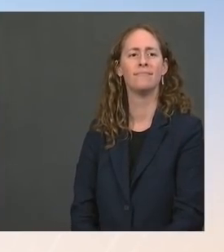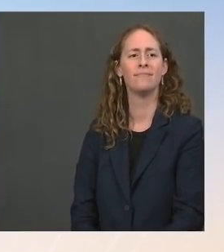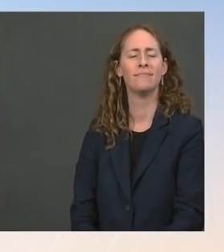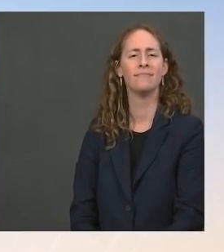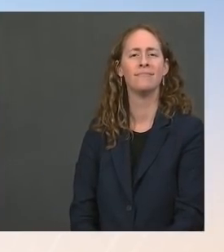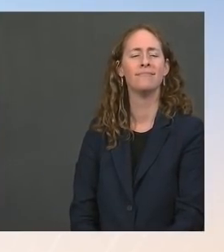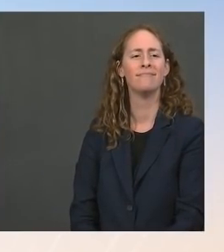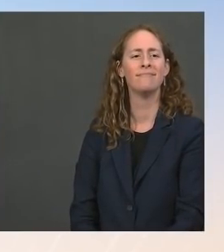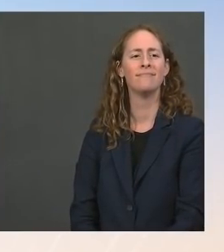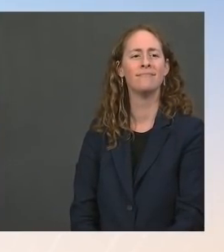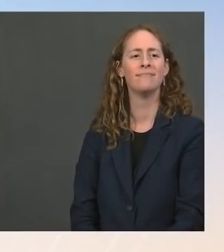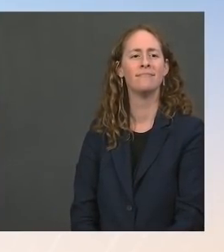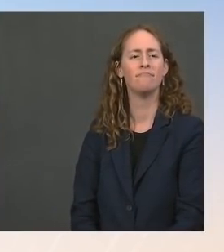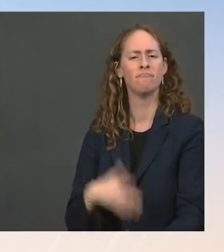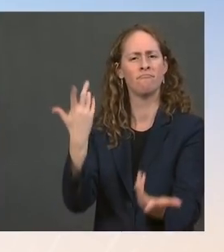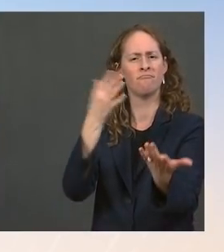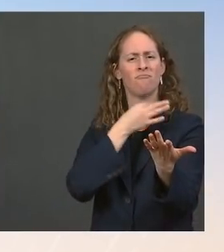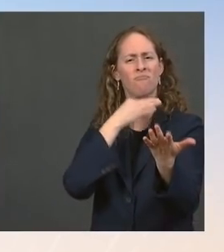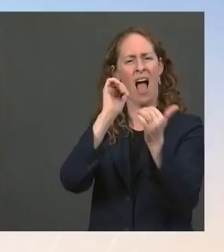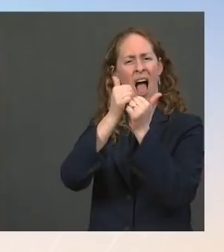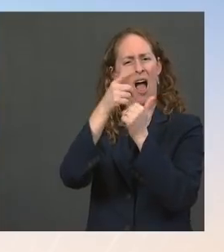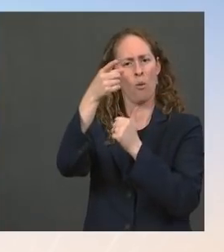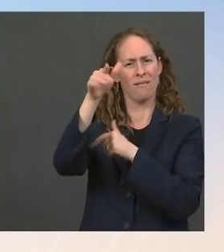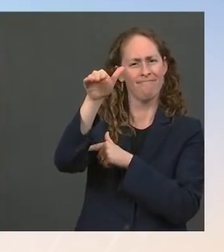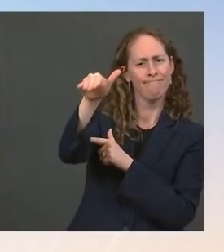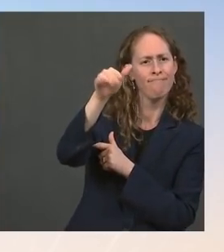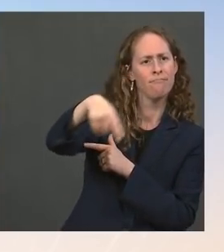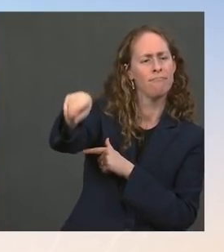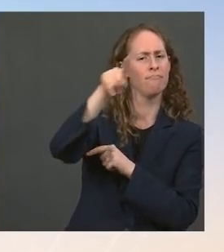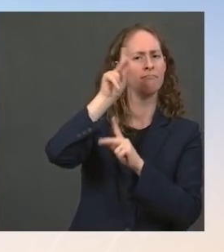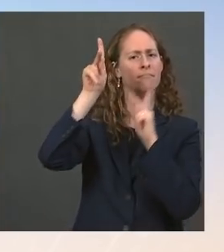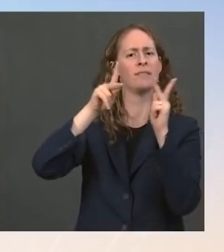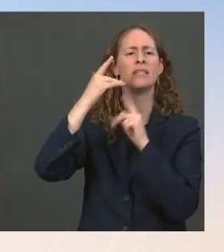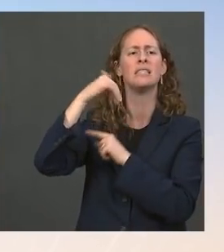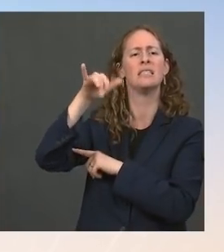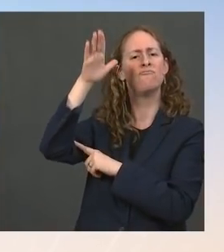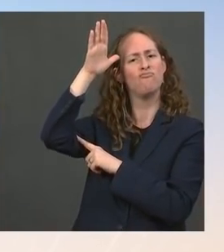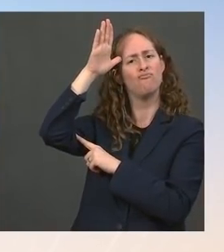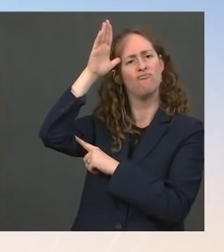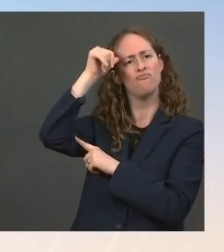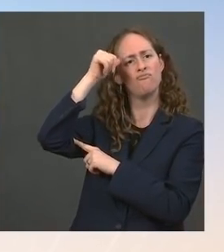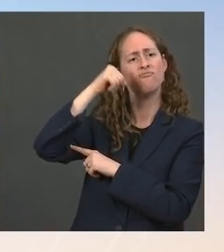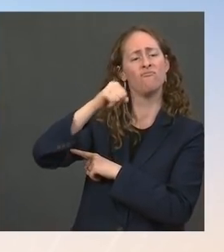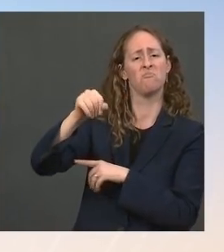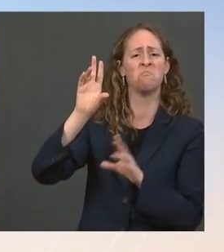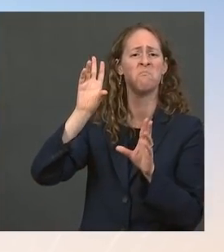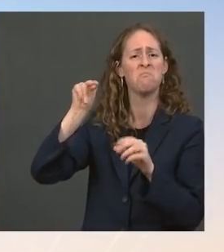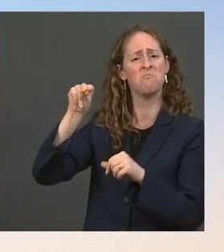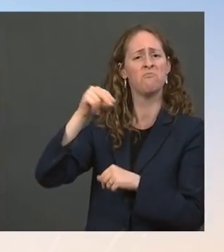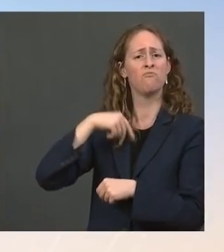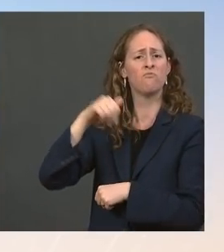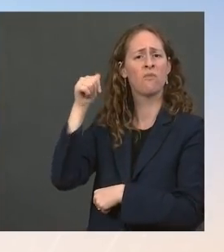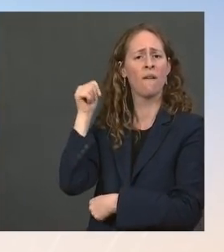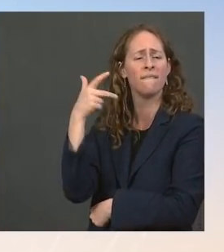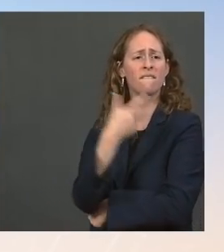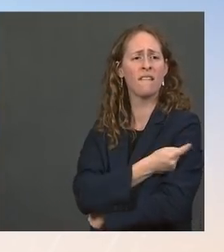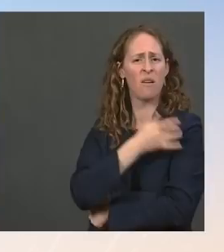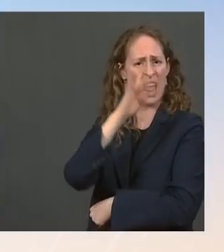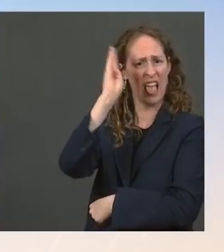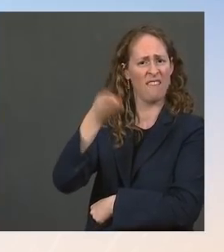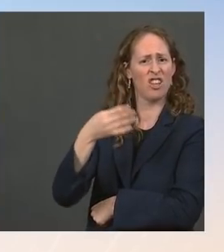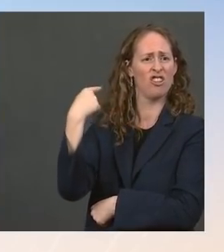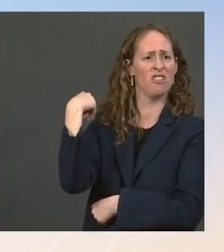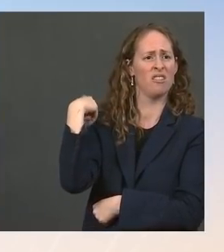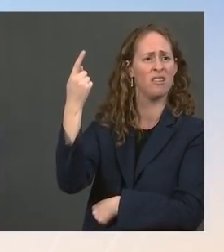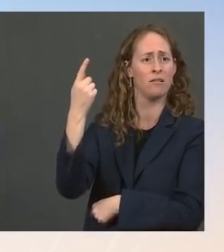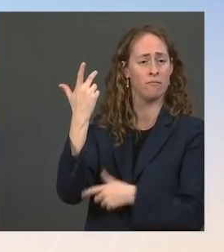how to reach people. Who would just say, I'm never going to take that vaccine? Is there a new approach being discussed